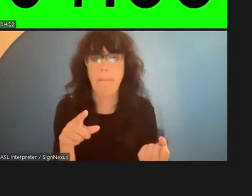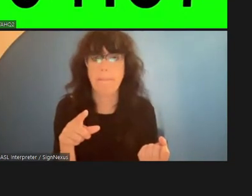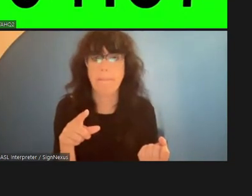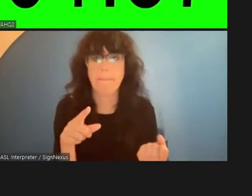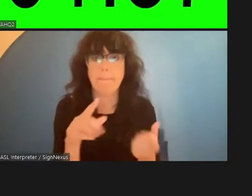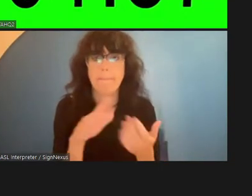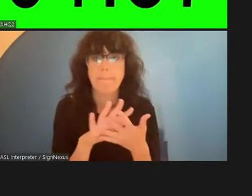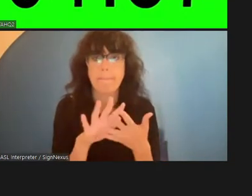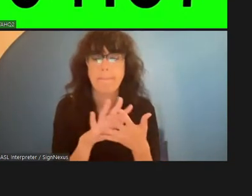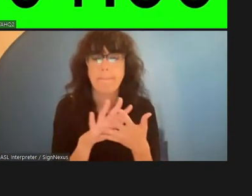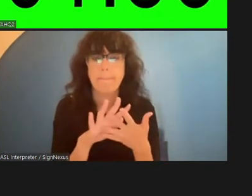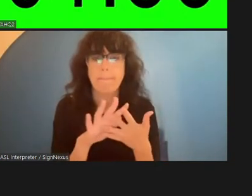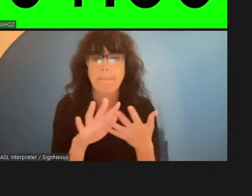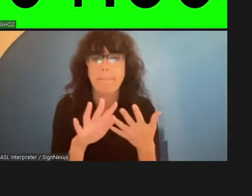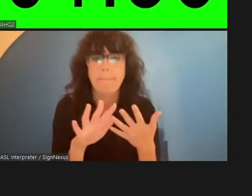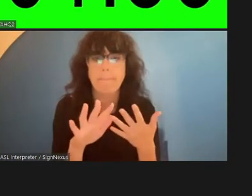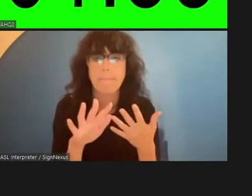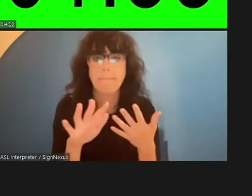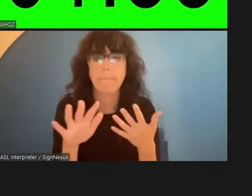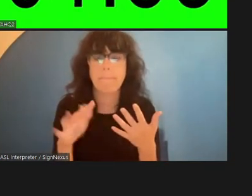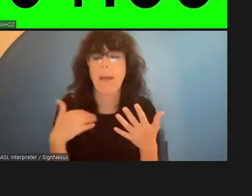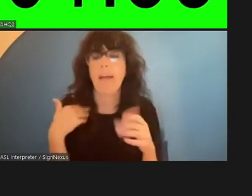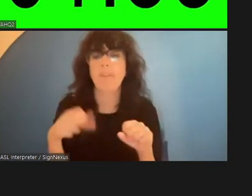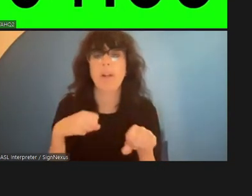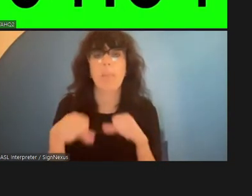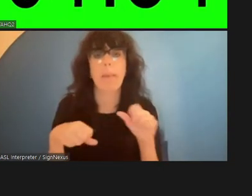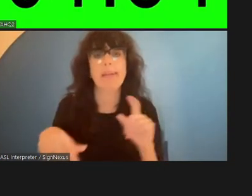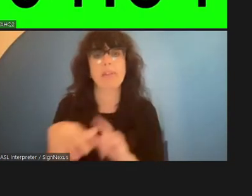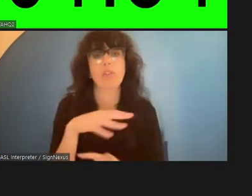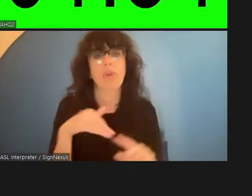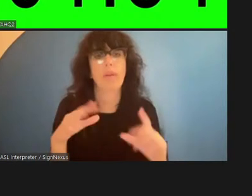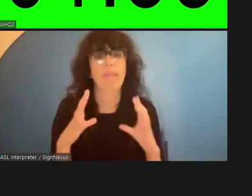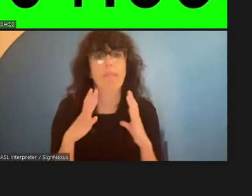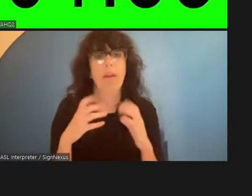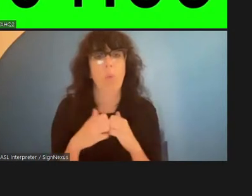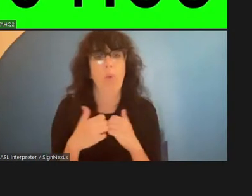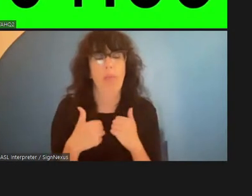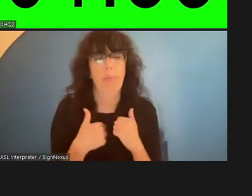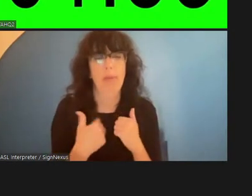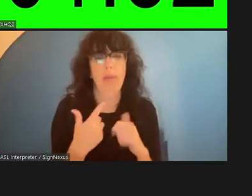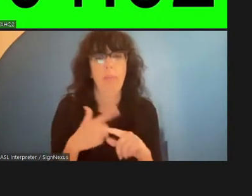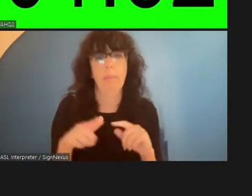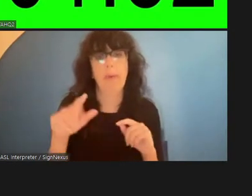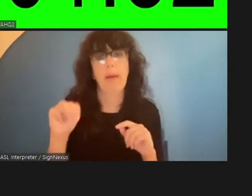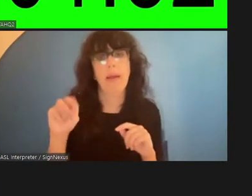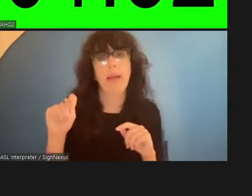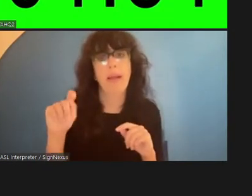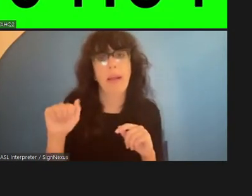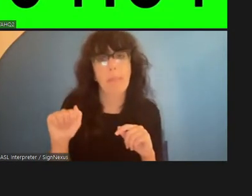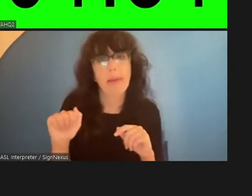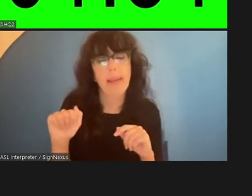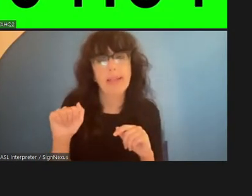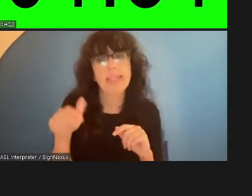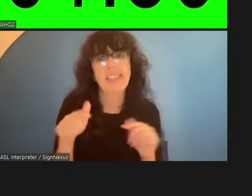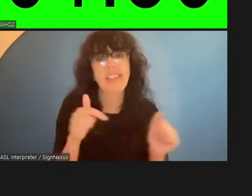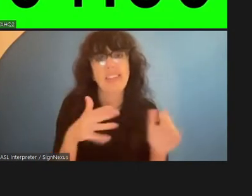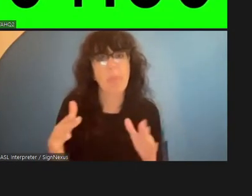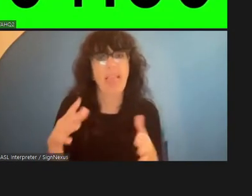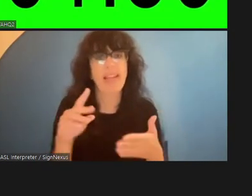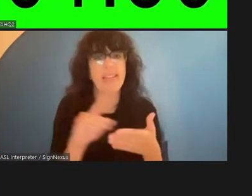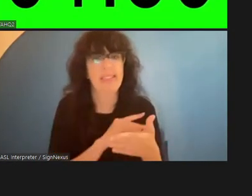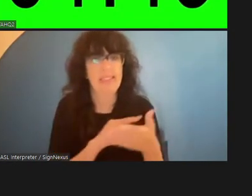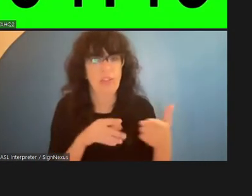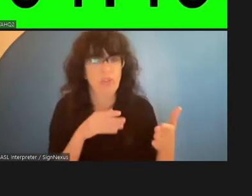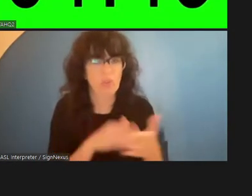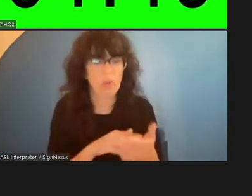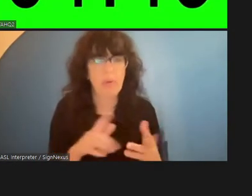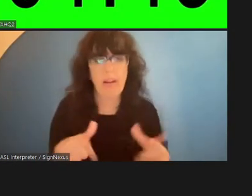playing his bicycle around that's great that's okay with us but the thing is this continues to really think about this plane this plane is very discriminatory i live in the bronx you're going